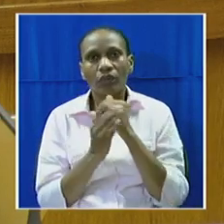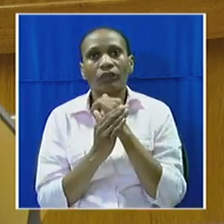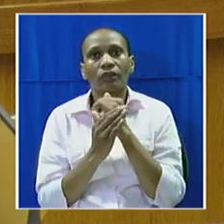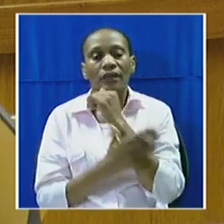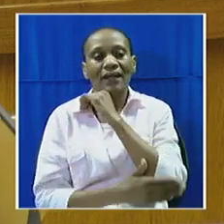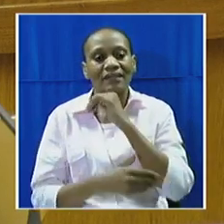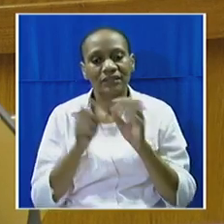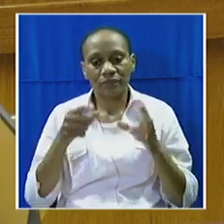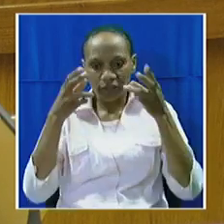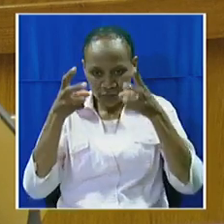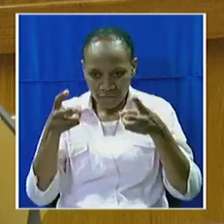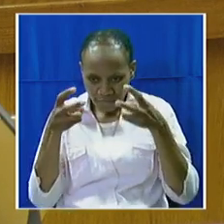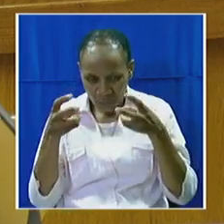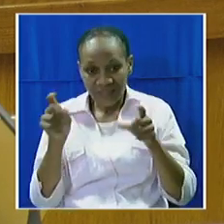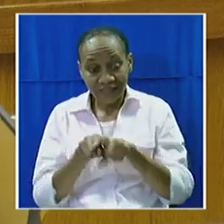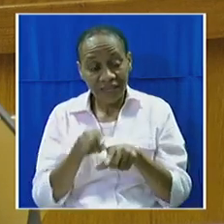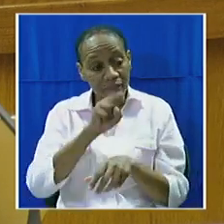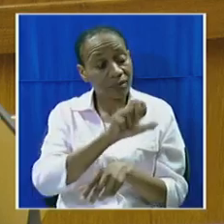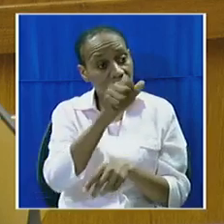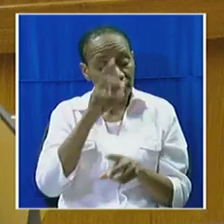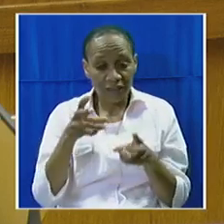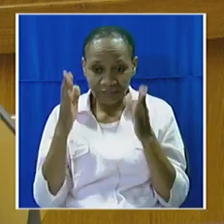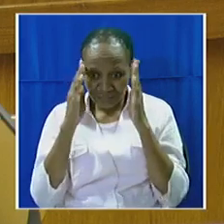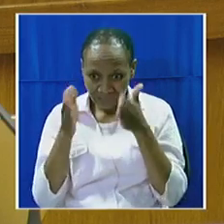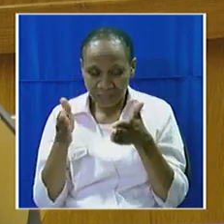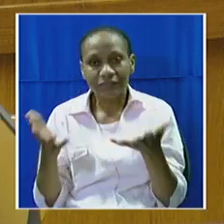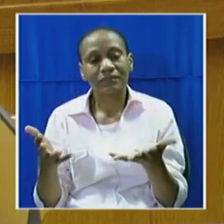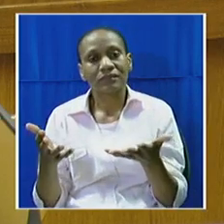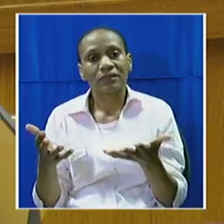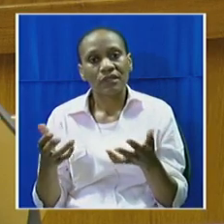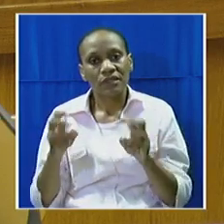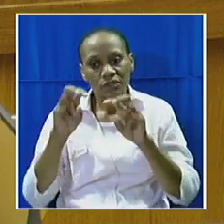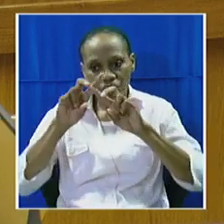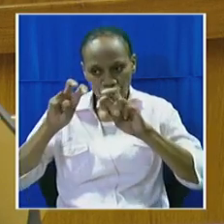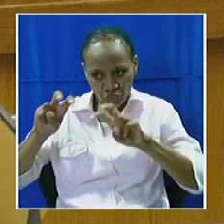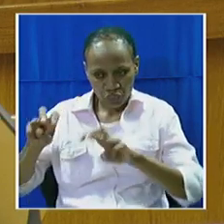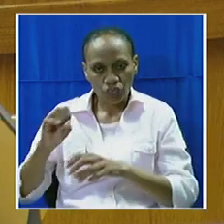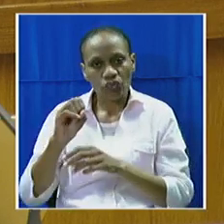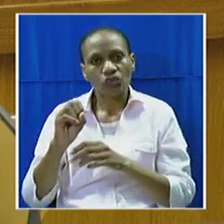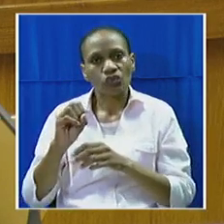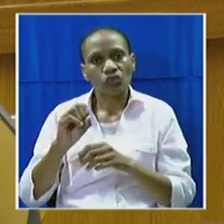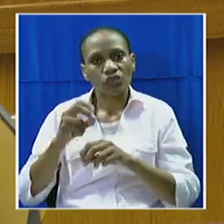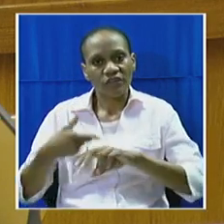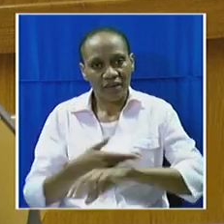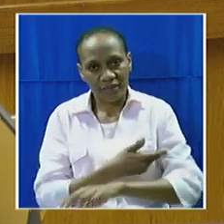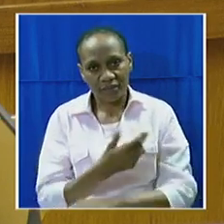state countries, including South Africa as declared by multinational institution, World Organization.